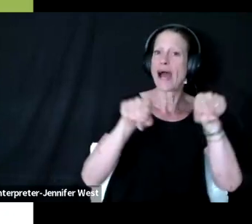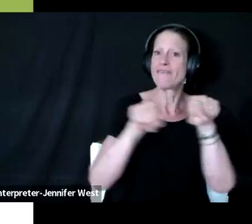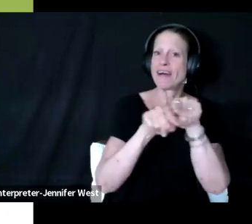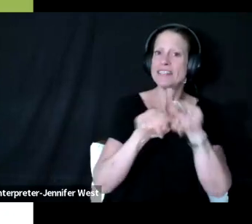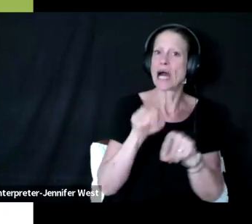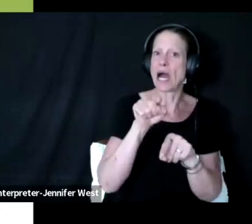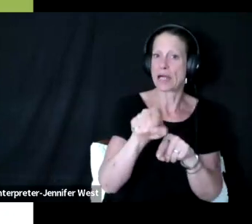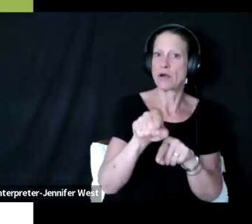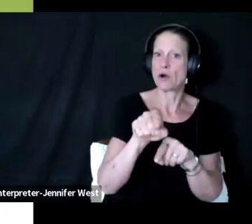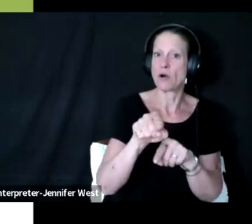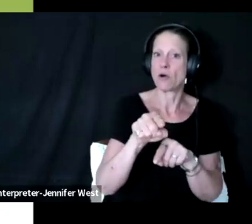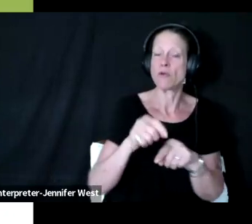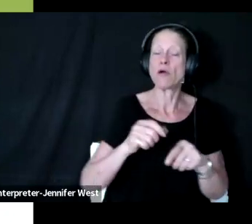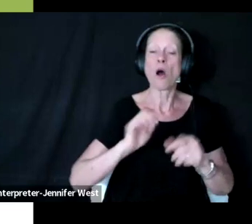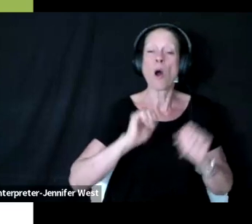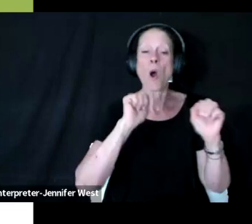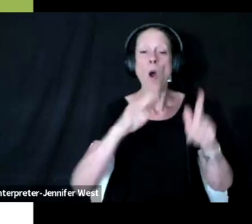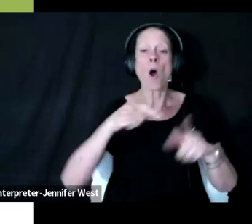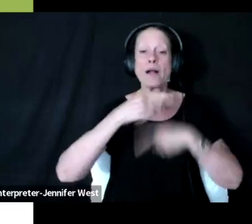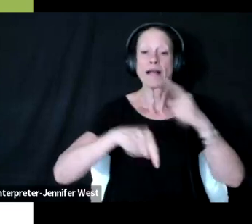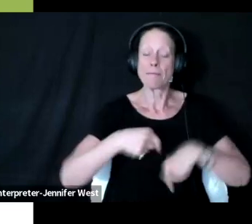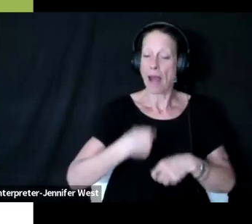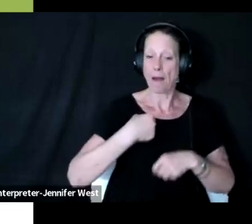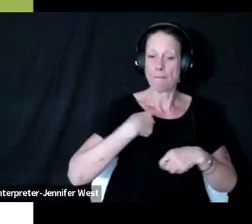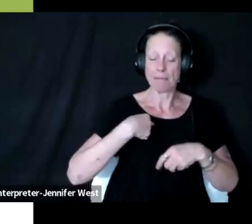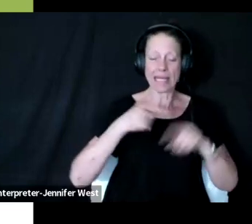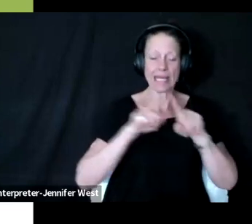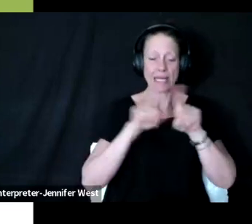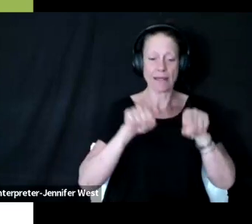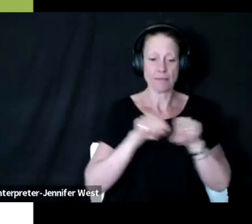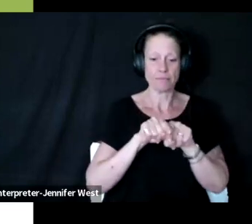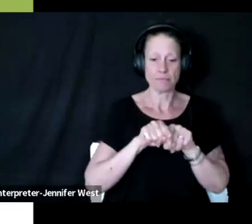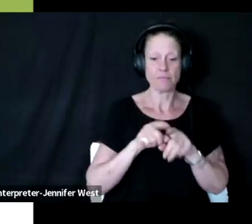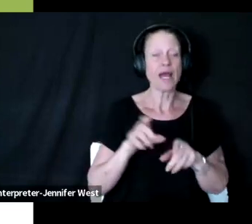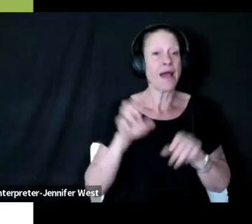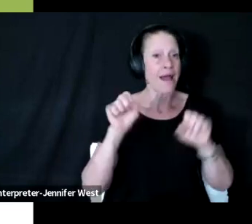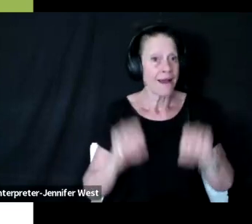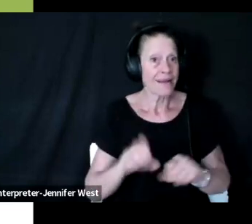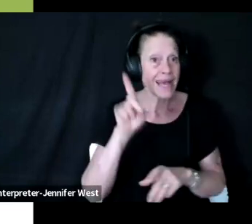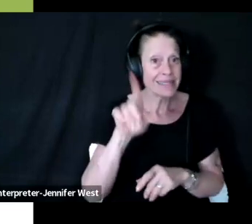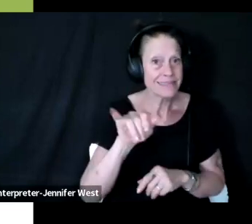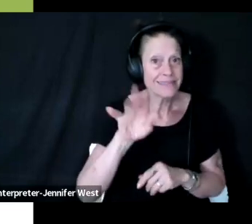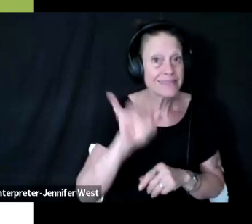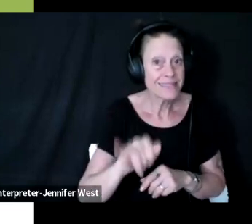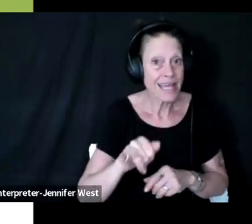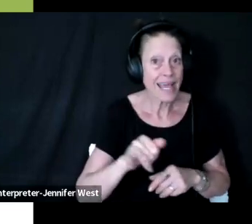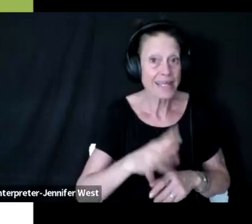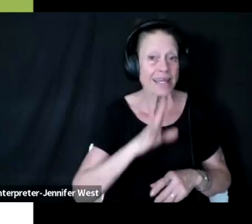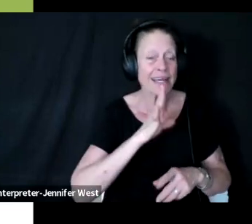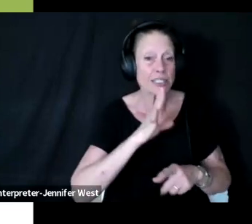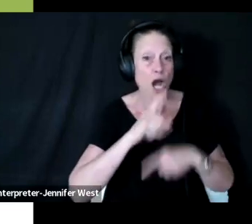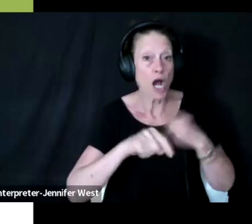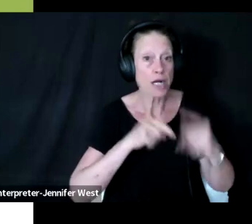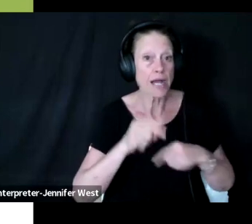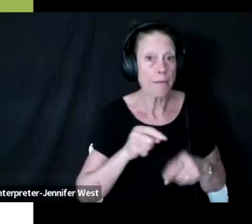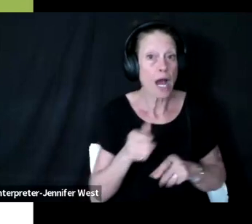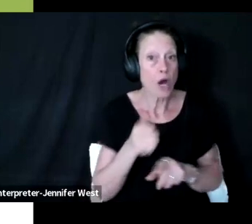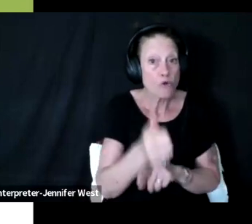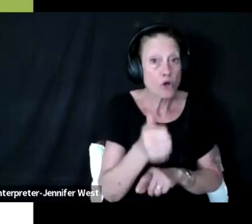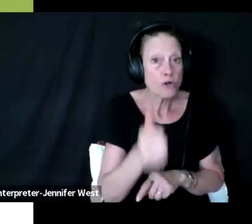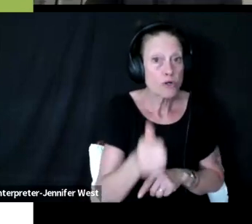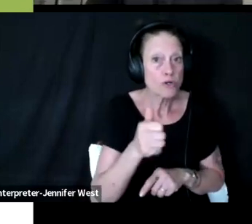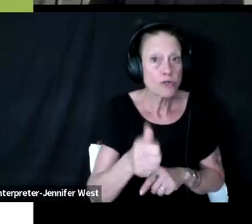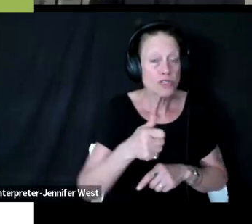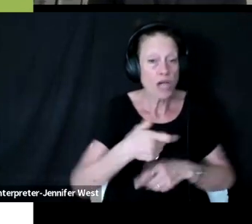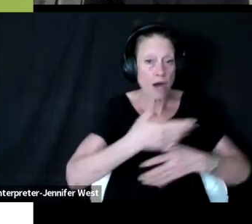has the opportunity to share what Danny would like and what Danny wants to tell you? Does that make